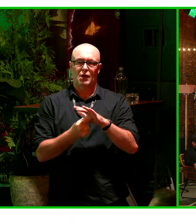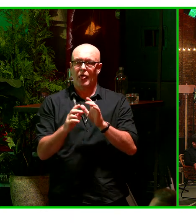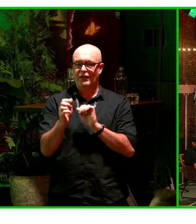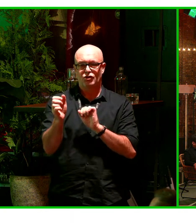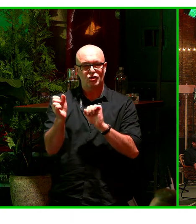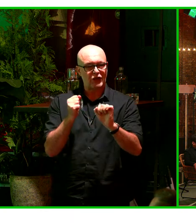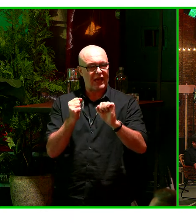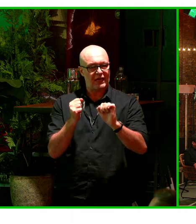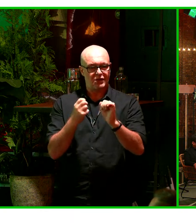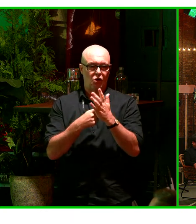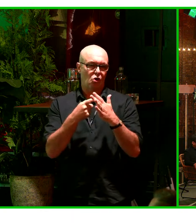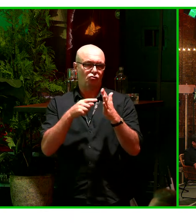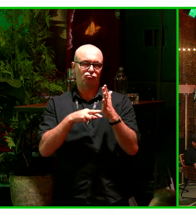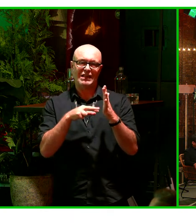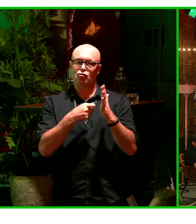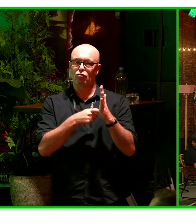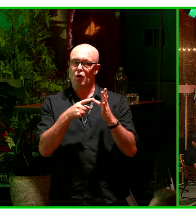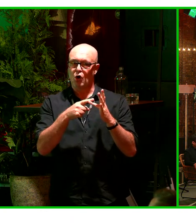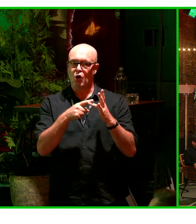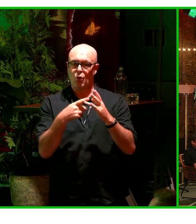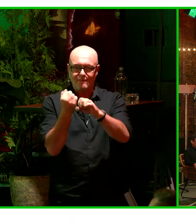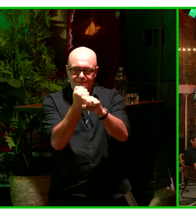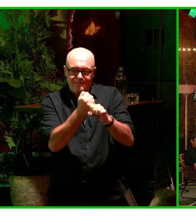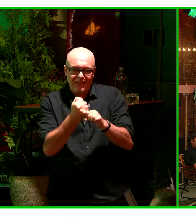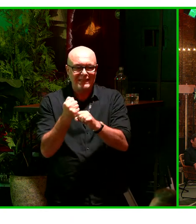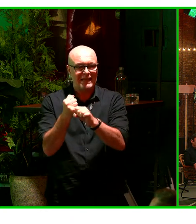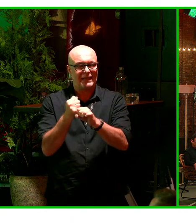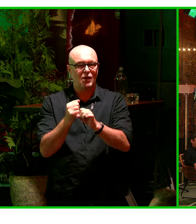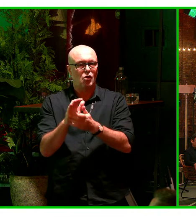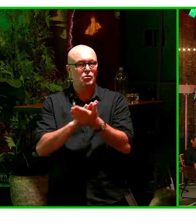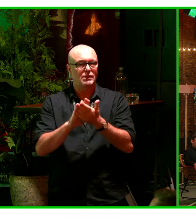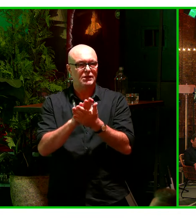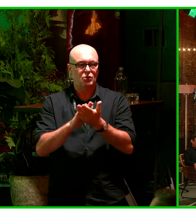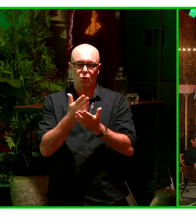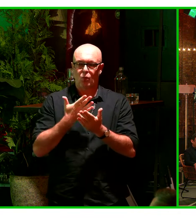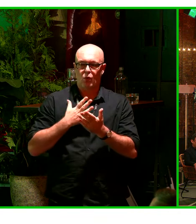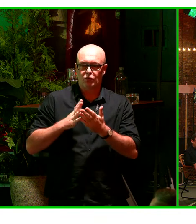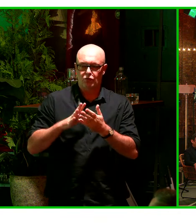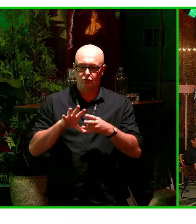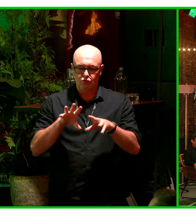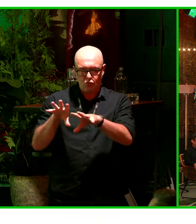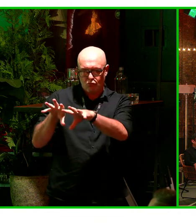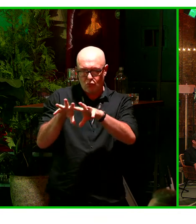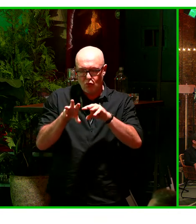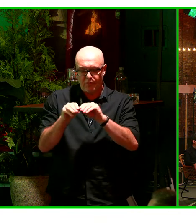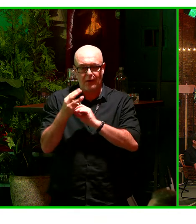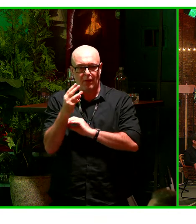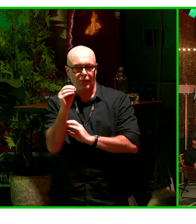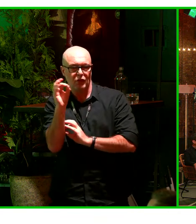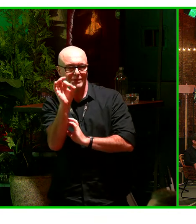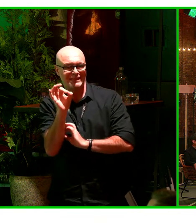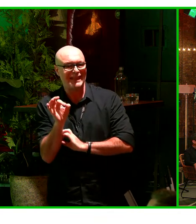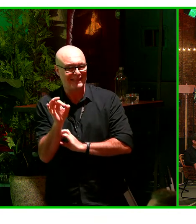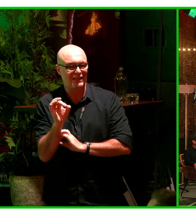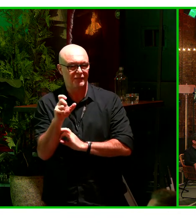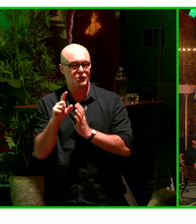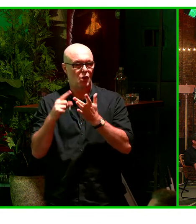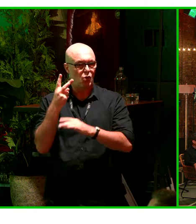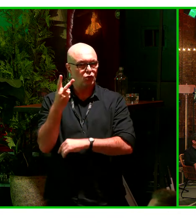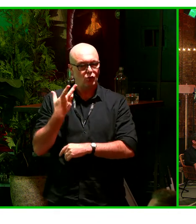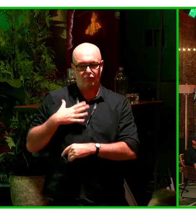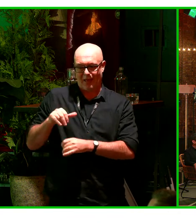are doing, we can take 30% of the carbon out of our local areas just by giving